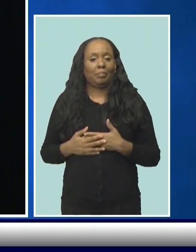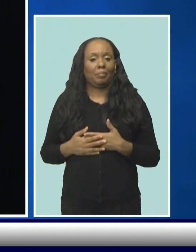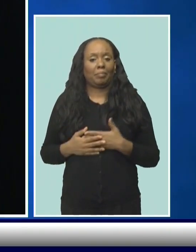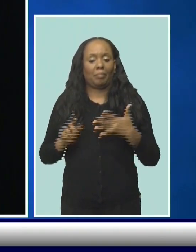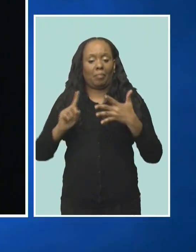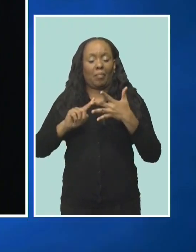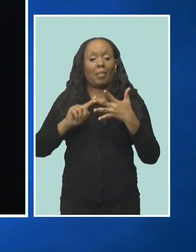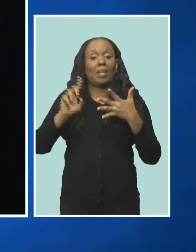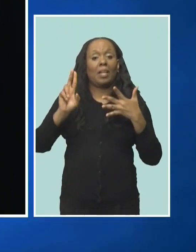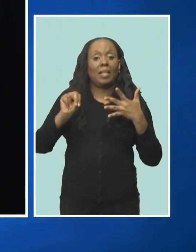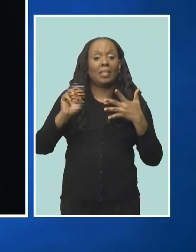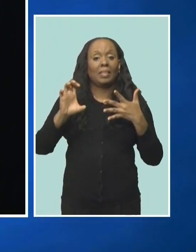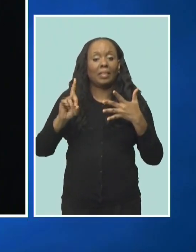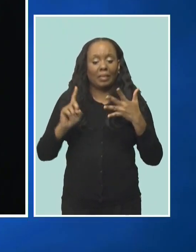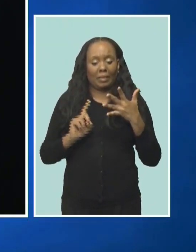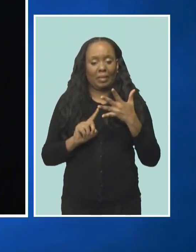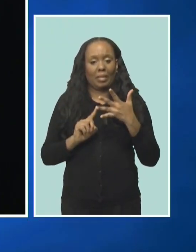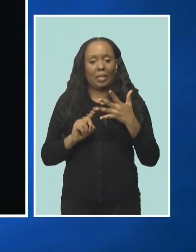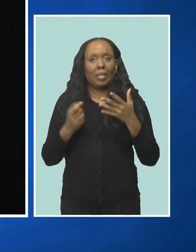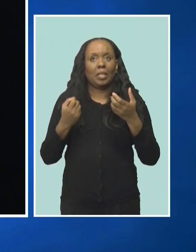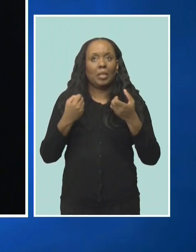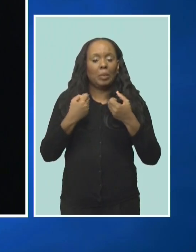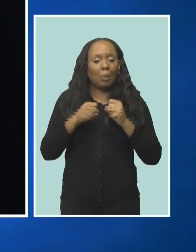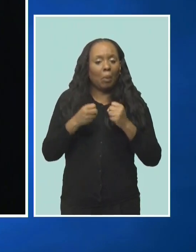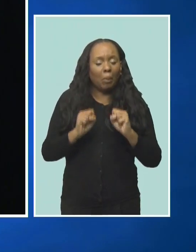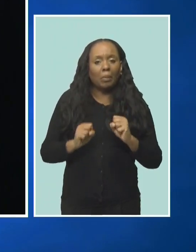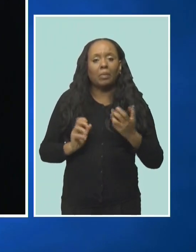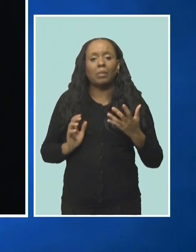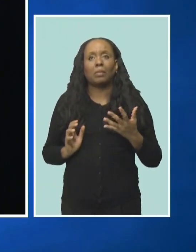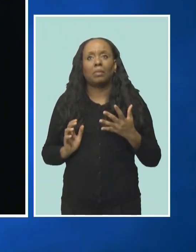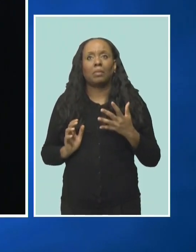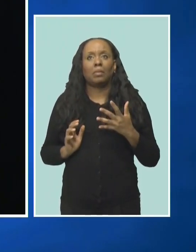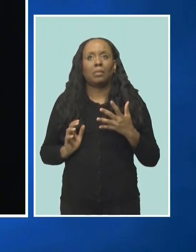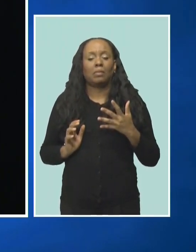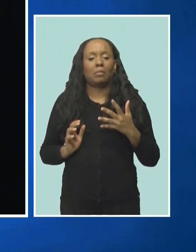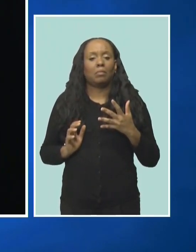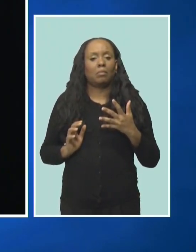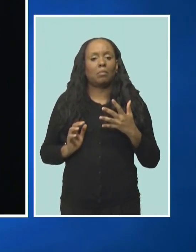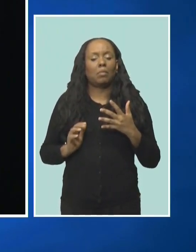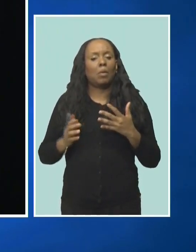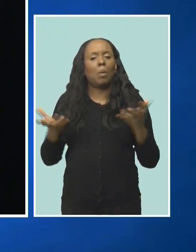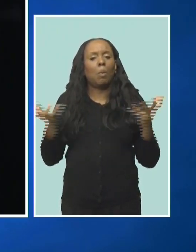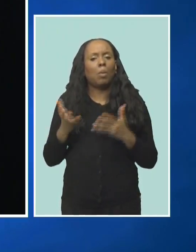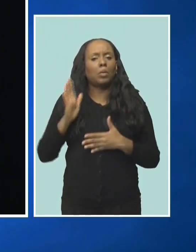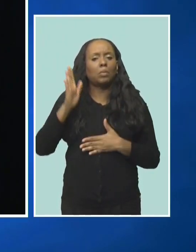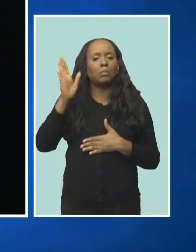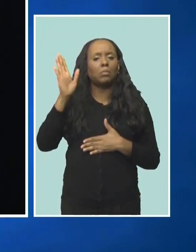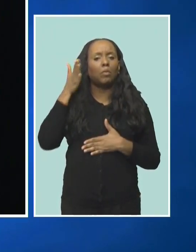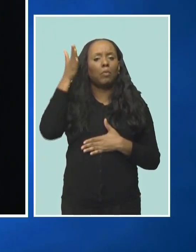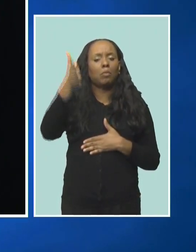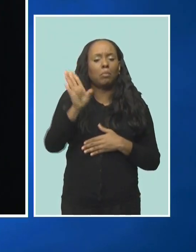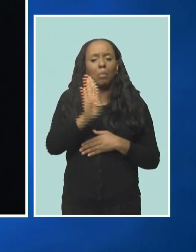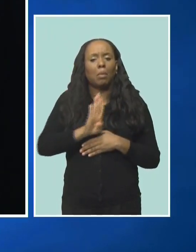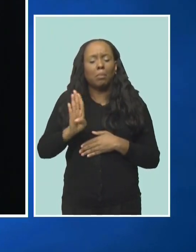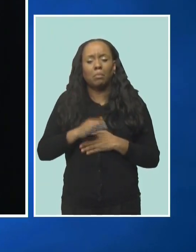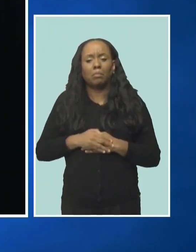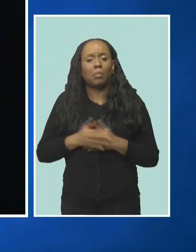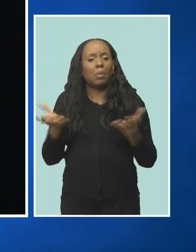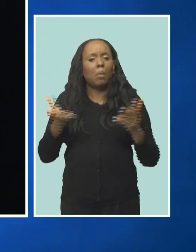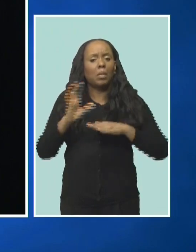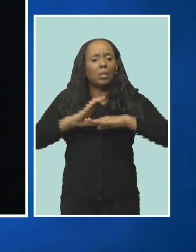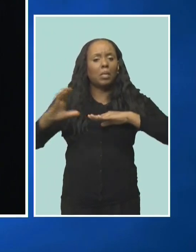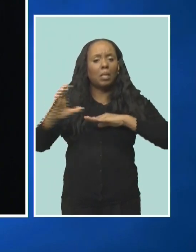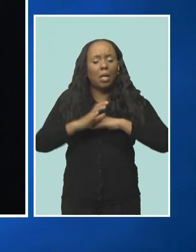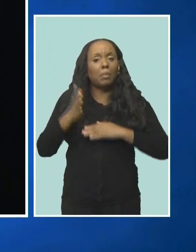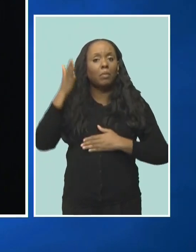non-communicable diseases, sport, the future of sport, the future of Barbados, the future of CARICOM. How can we ensure that Africa